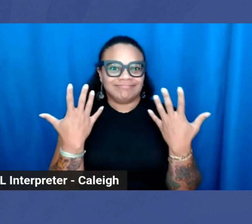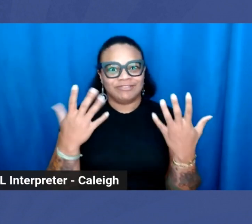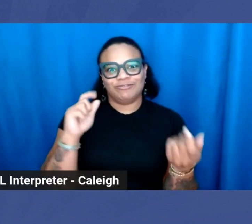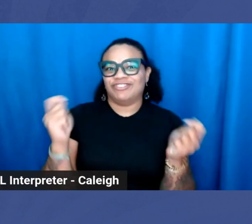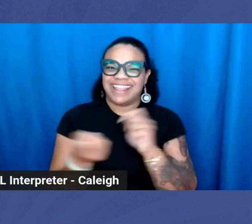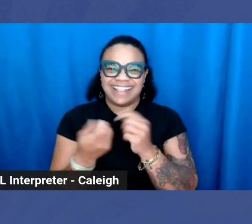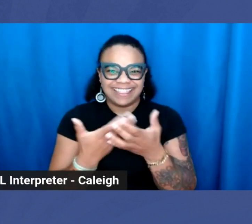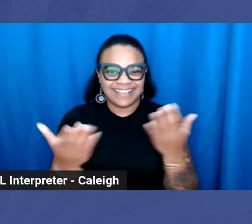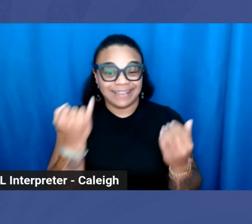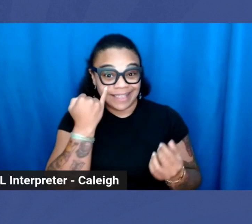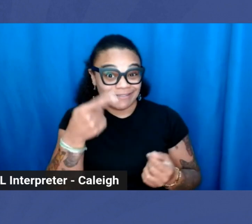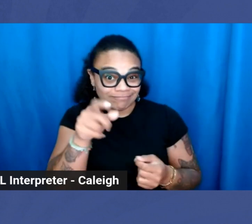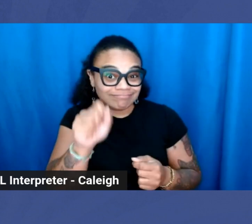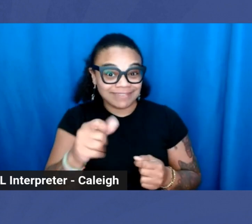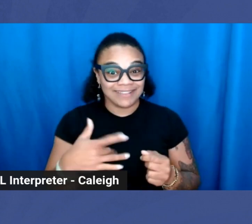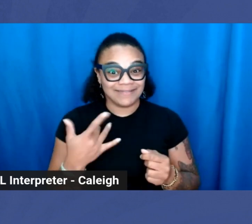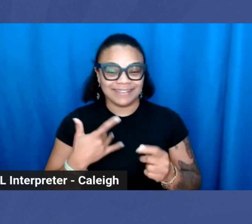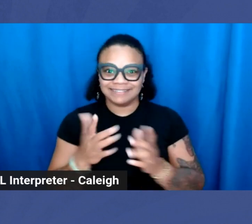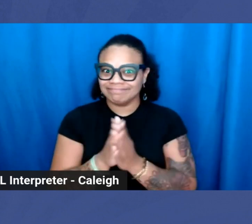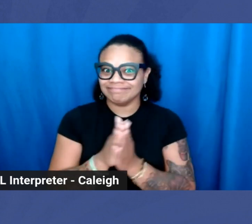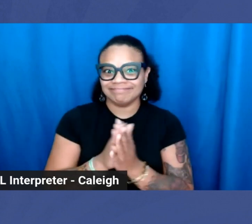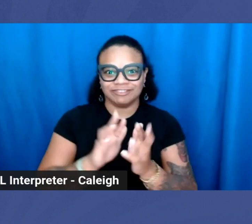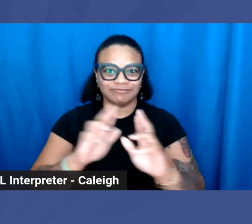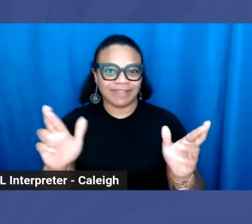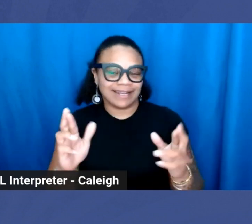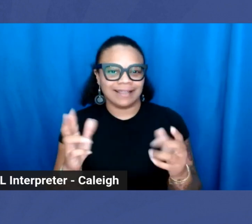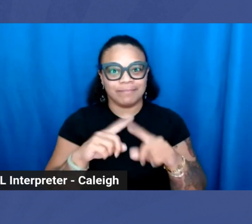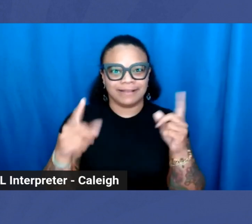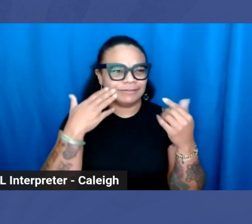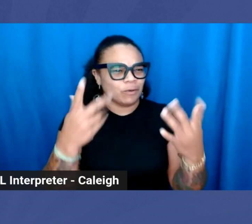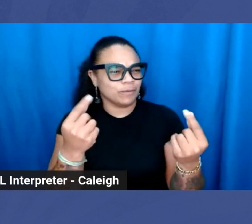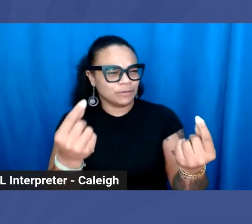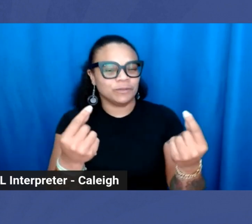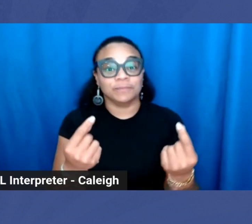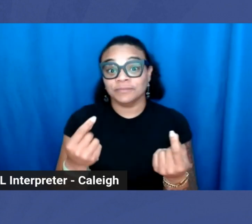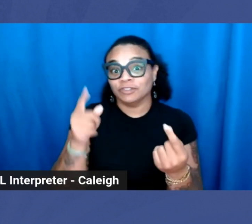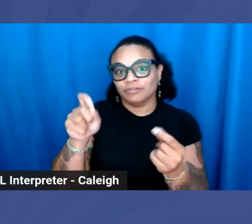are feeling fired up and you don't know what to do, a really good thing to do would be to head to